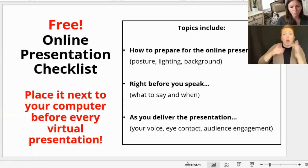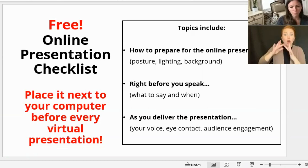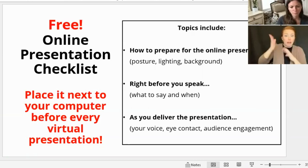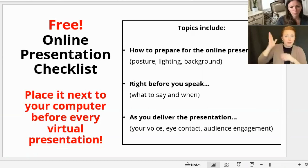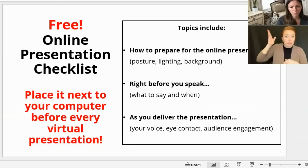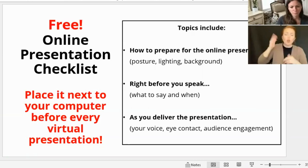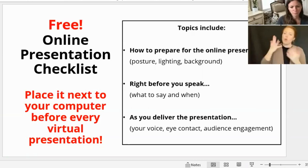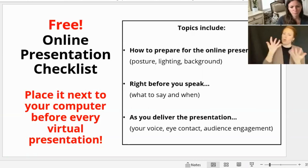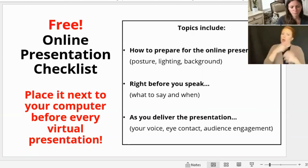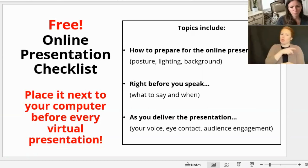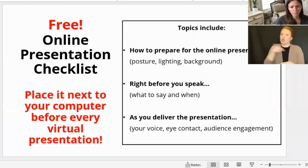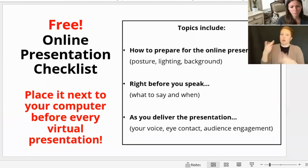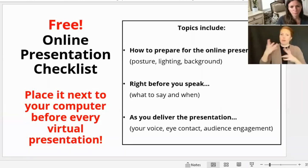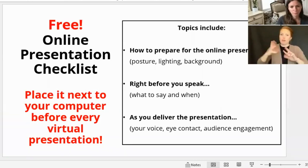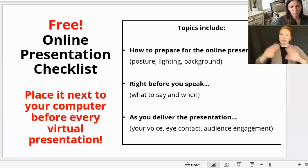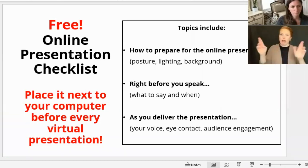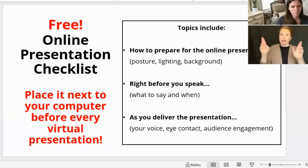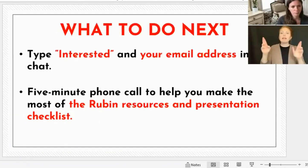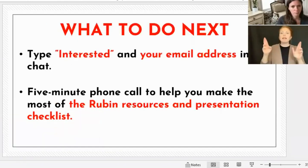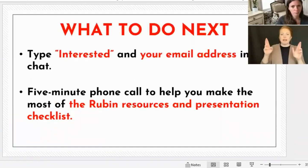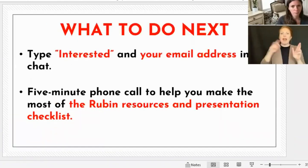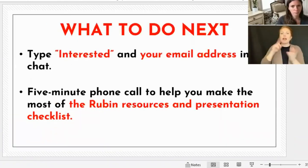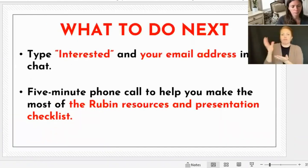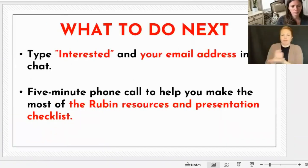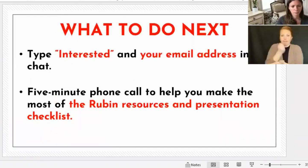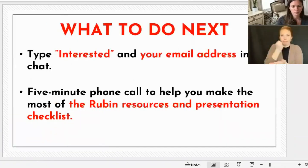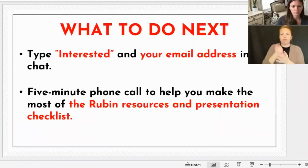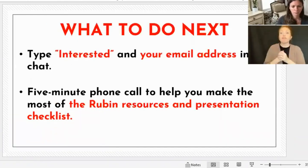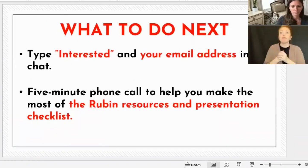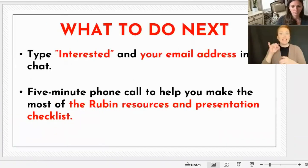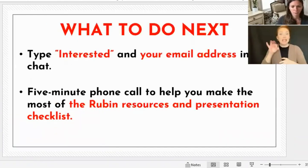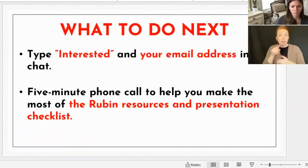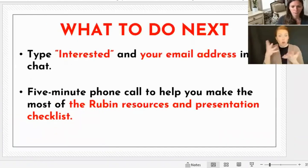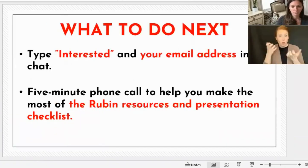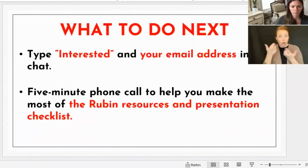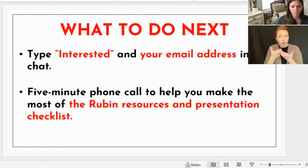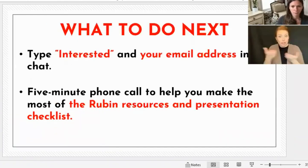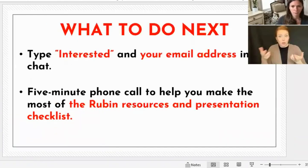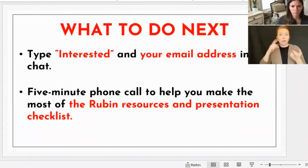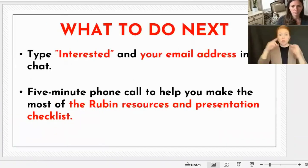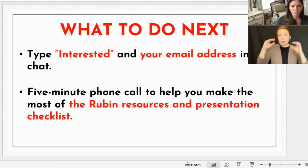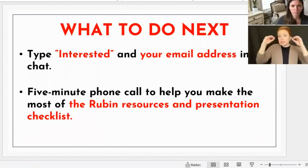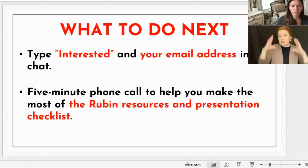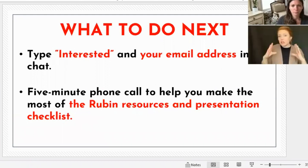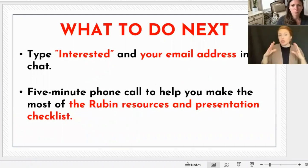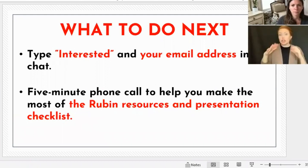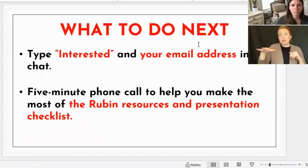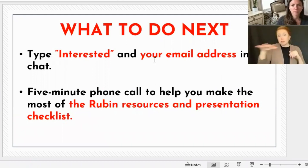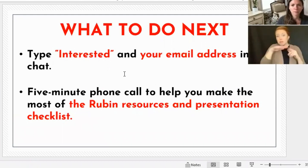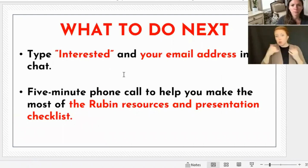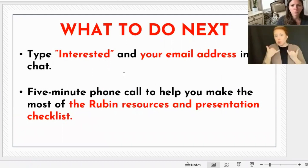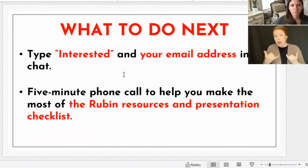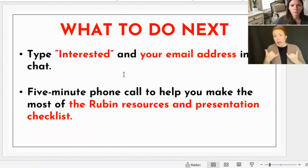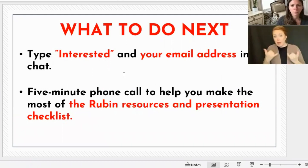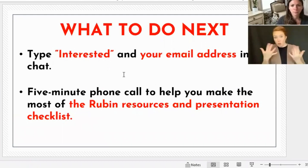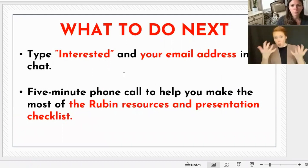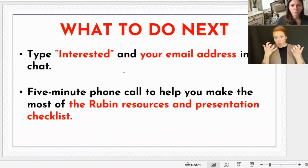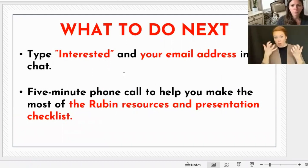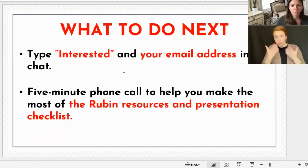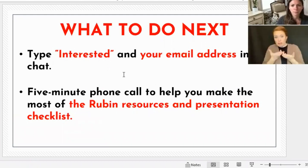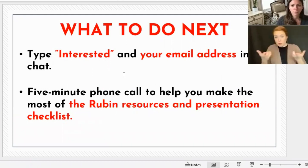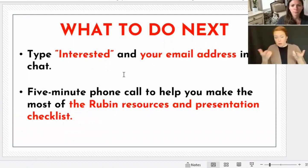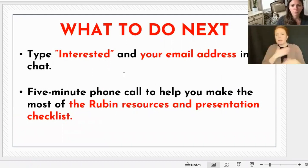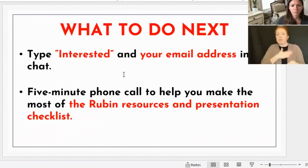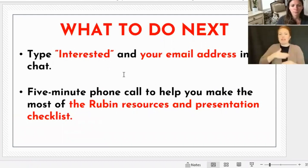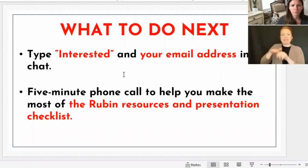want you to be ready and make the most of those moments. If you would like these resources for the teachers among us today, go to the chat